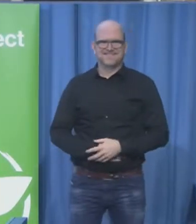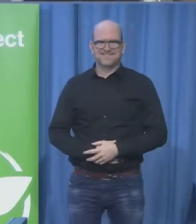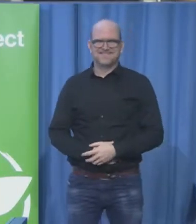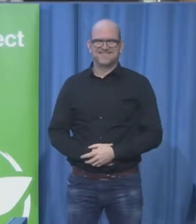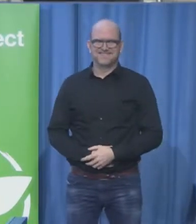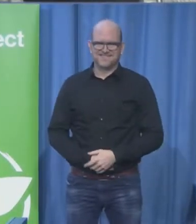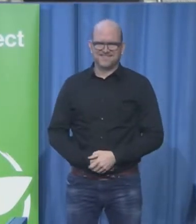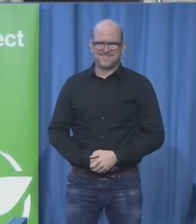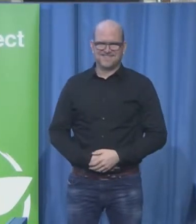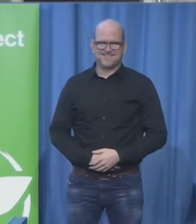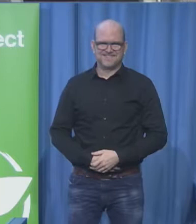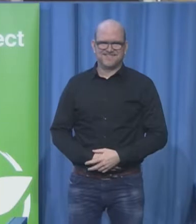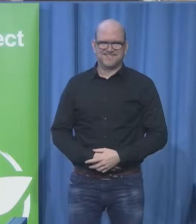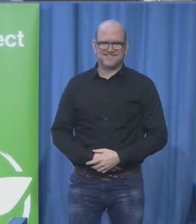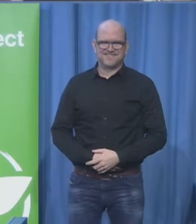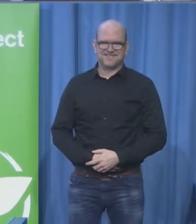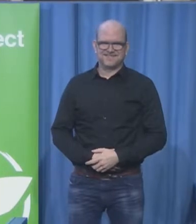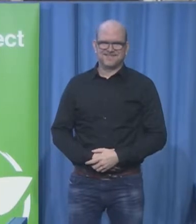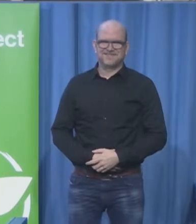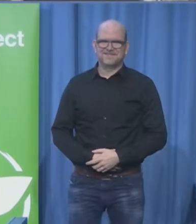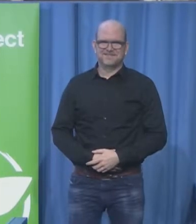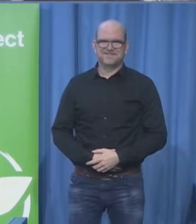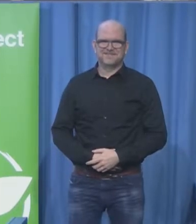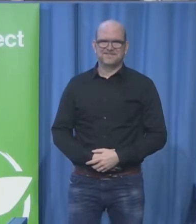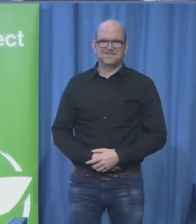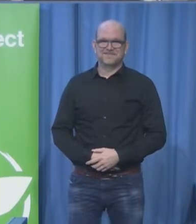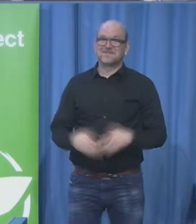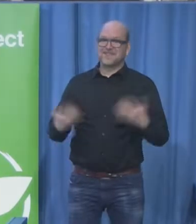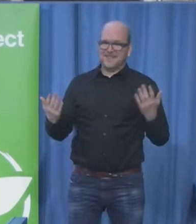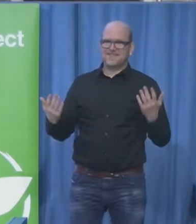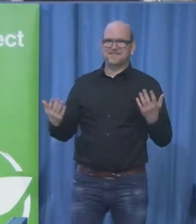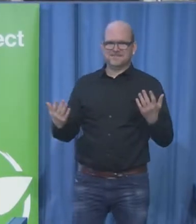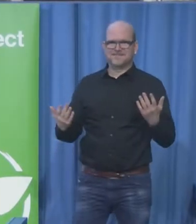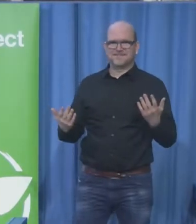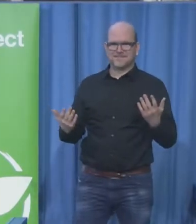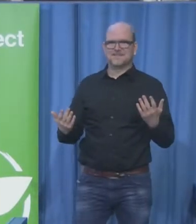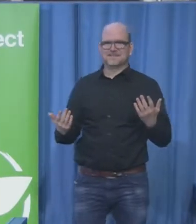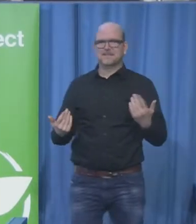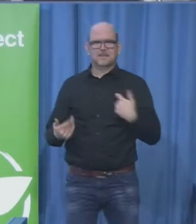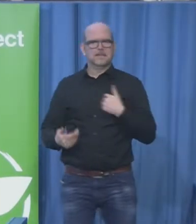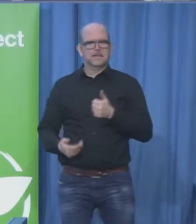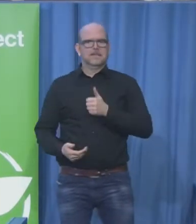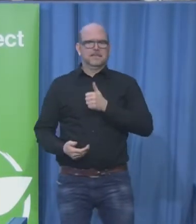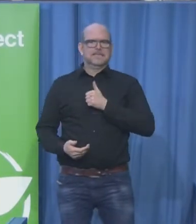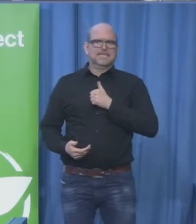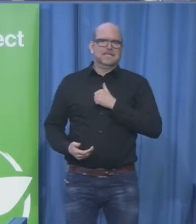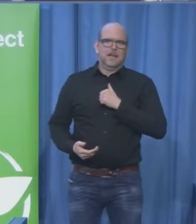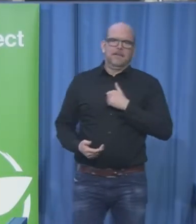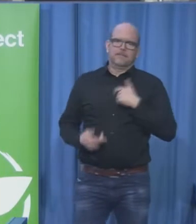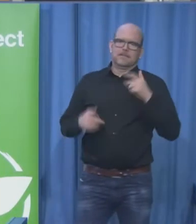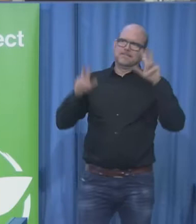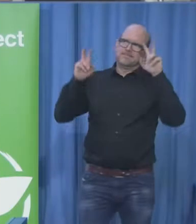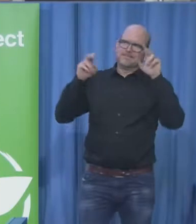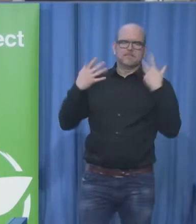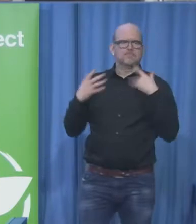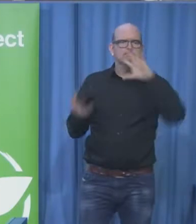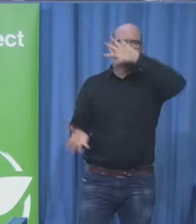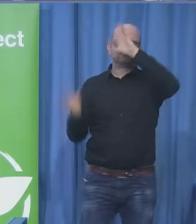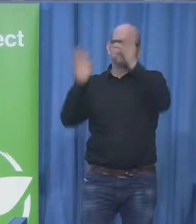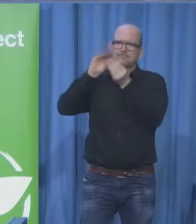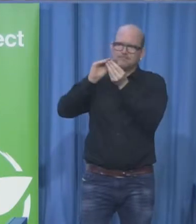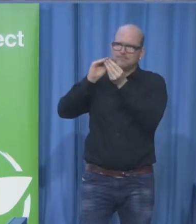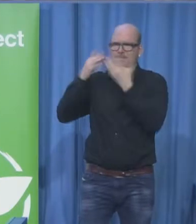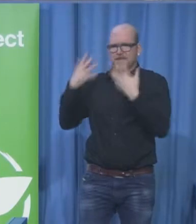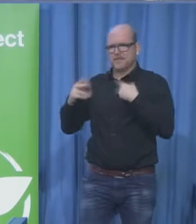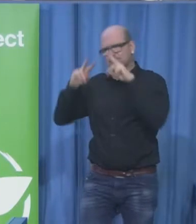So I have attached a few more resources if you're interested. We also had Corey Lee from Curb-Free, which is one of the most read accessible